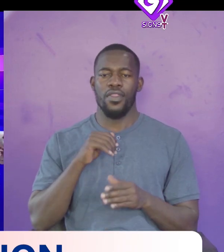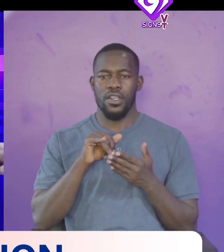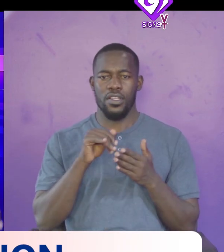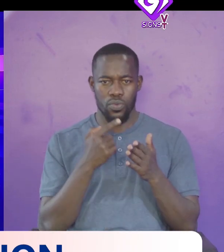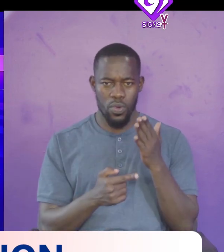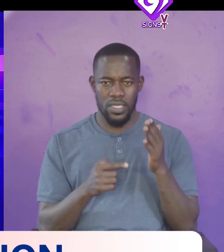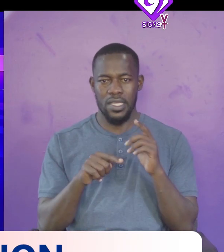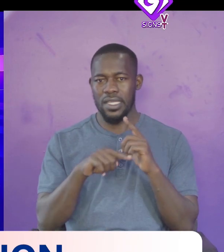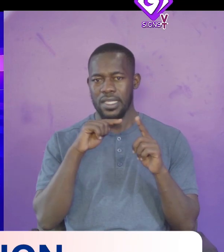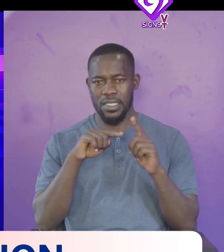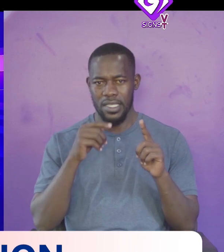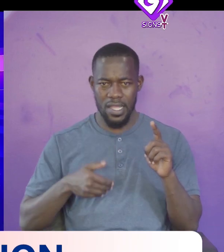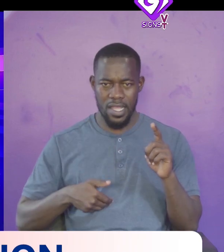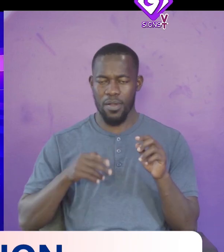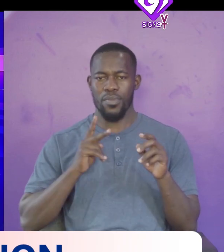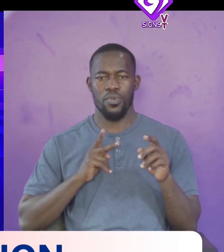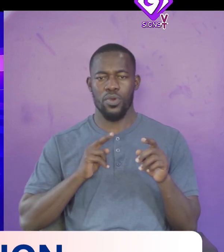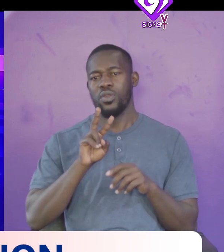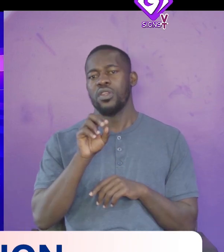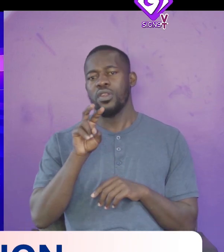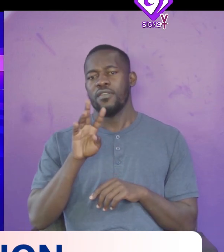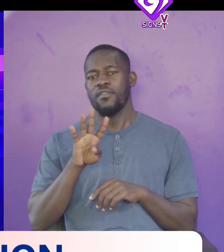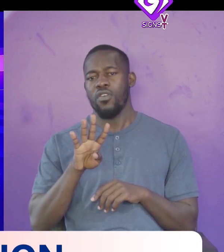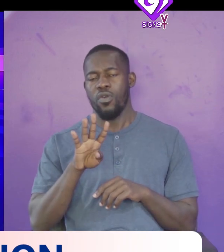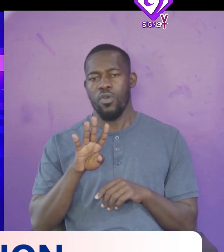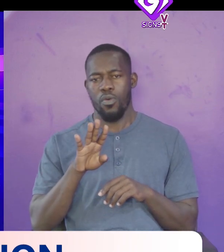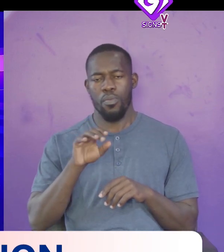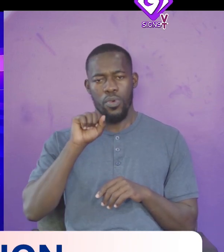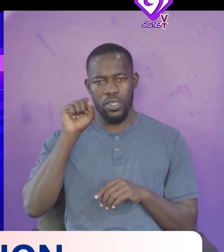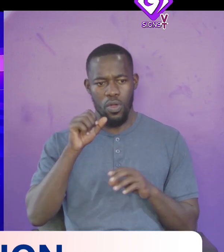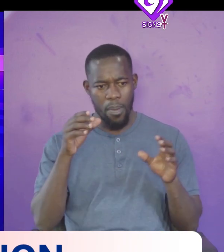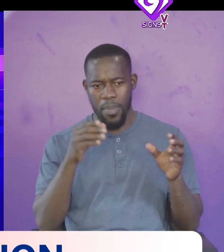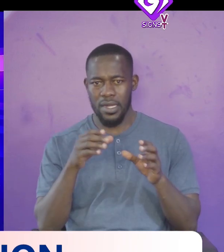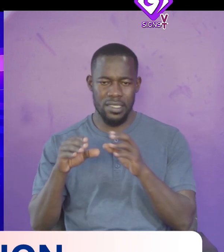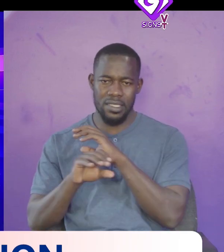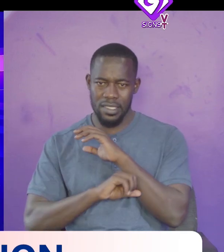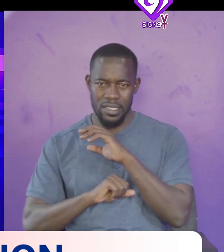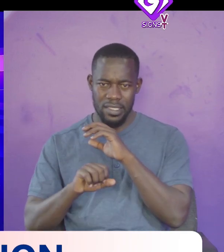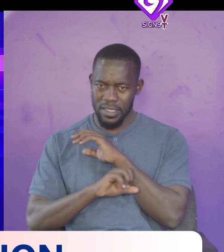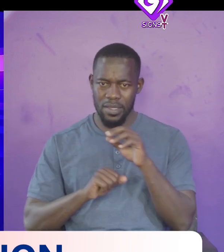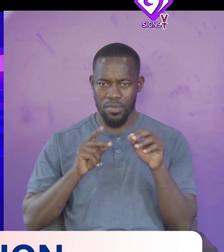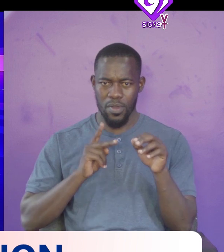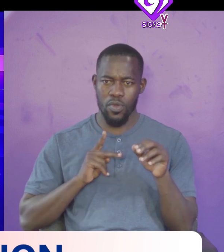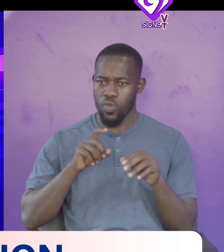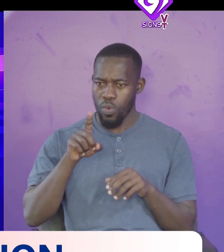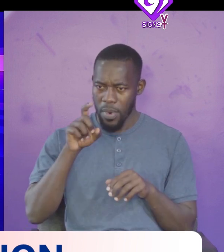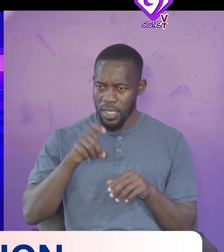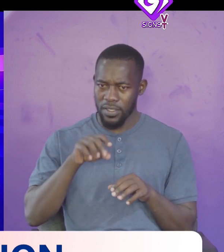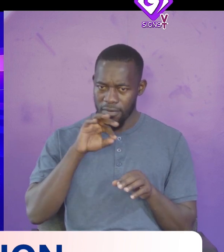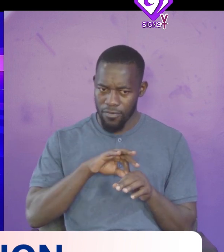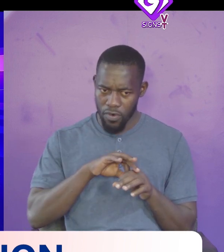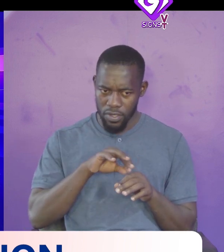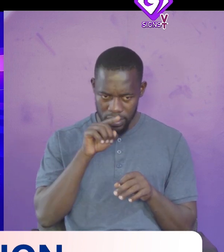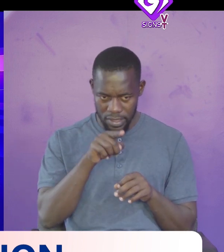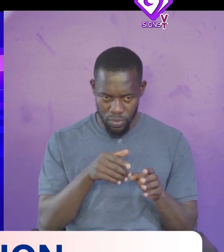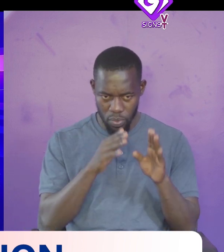in 2024. The political parties told their members, this is how you must vote, regardless of what the people are saying out